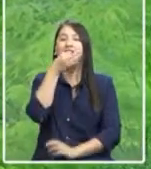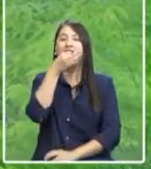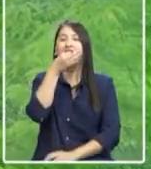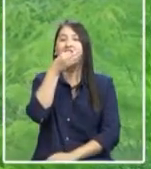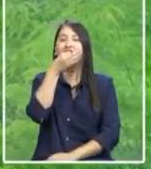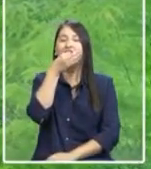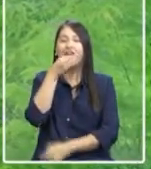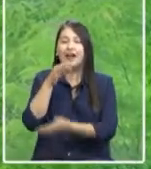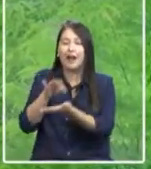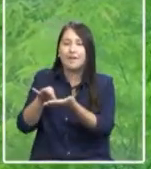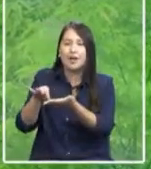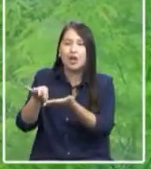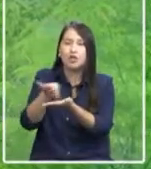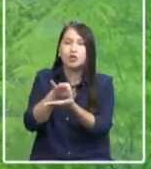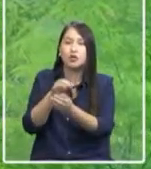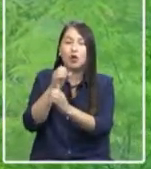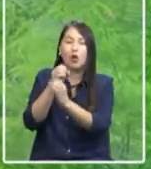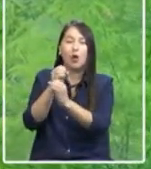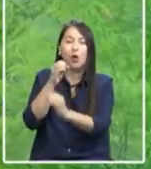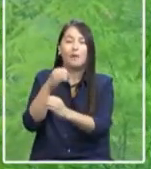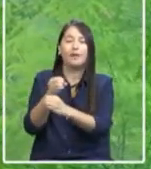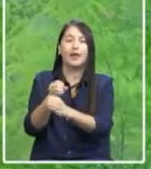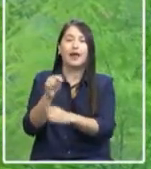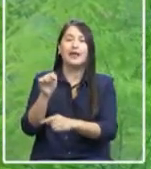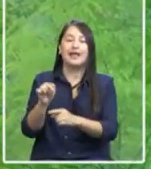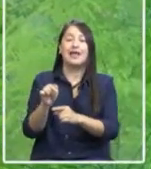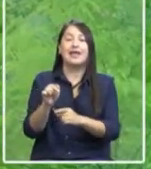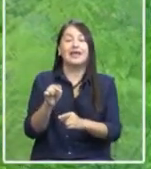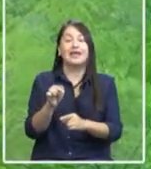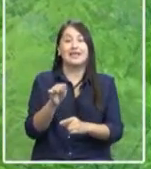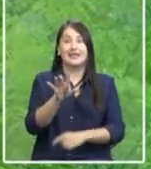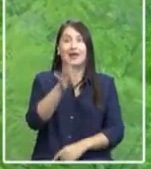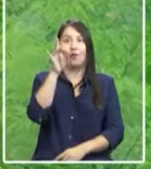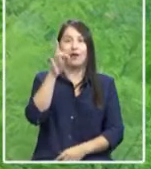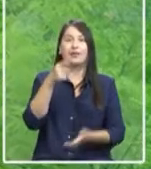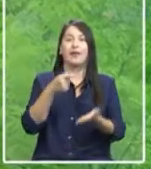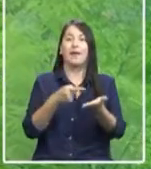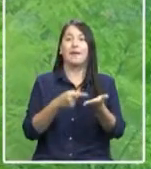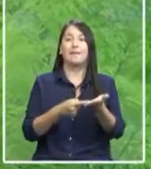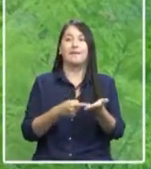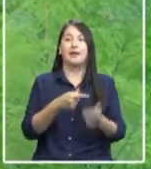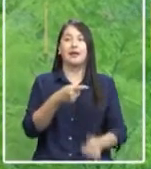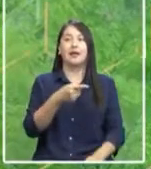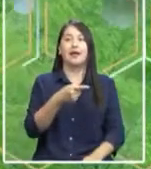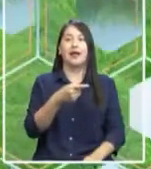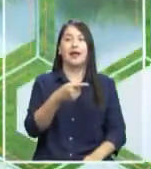1950, this occupied, this used up only